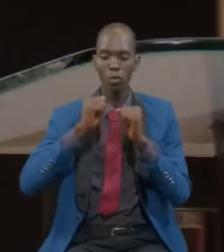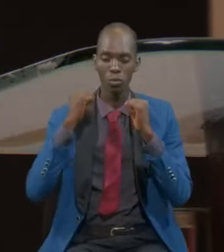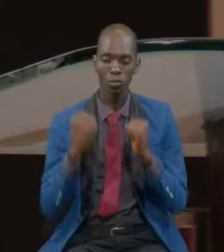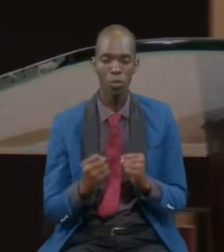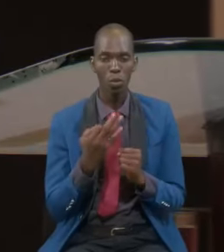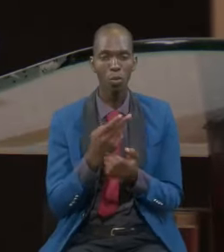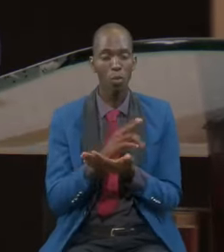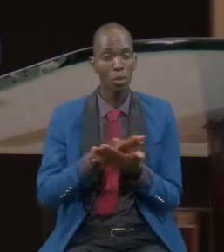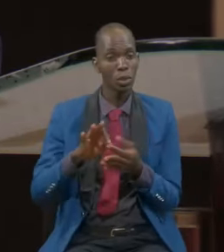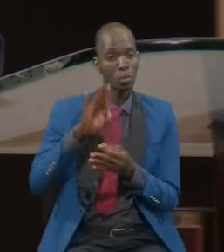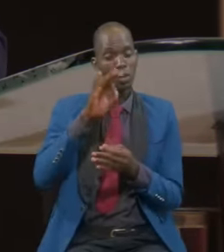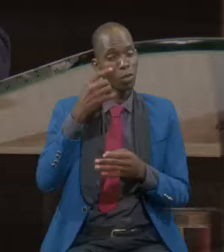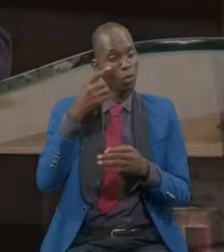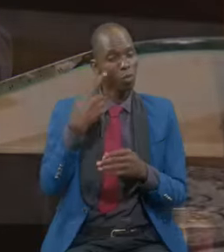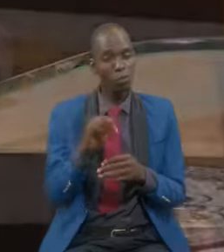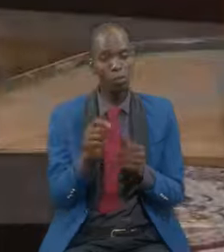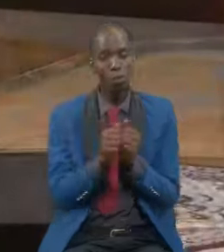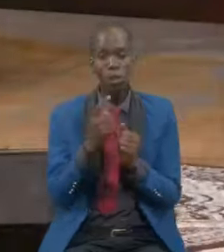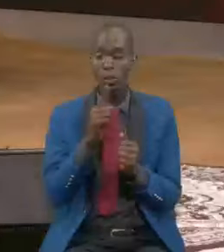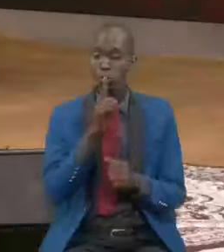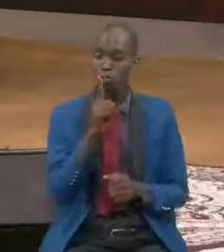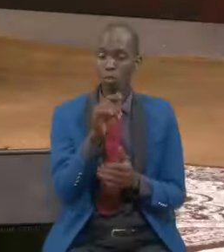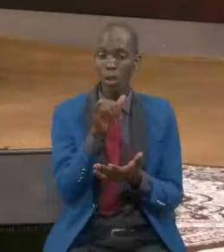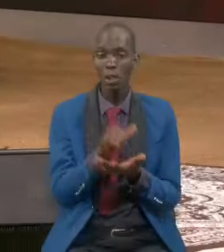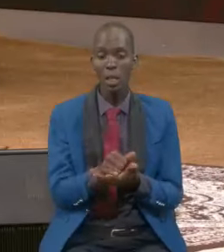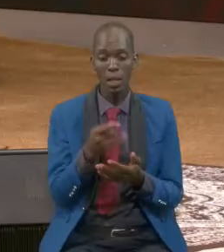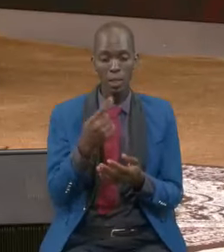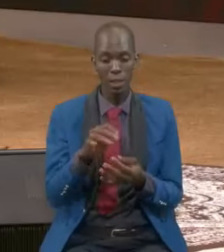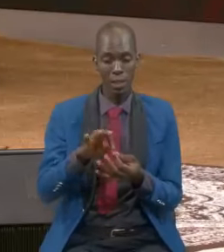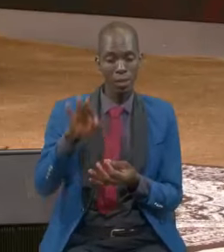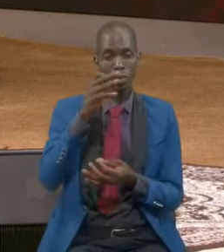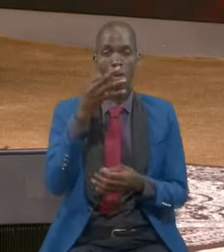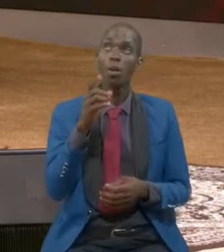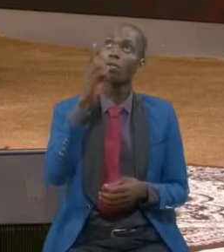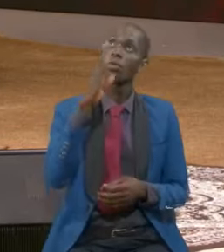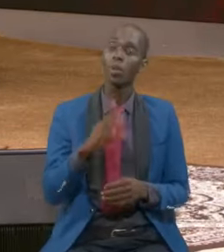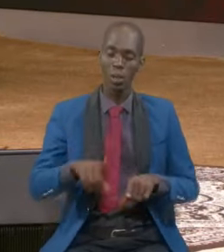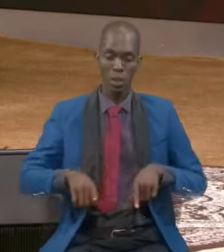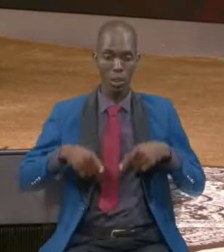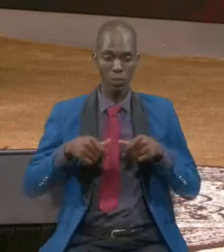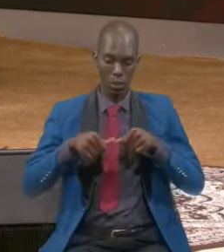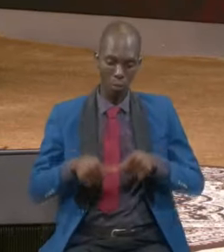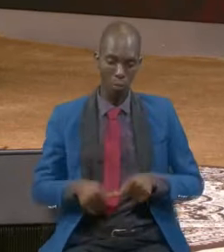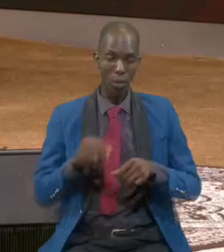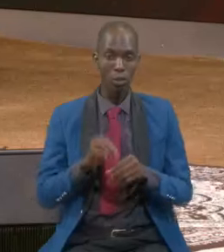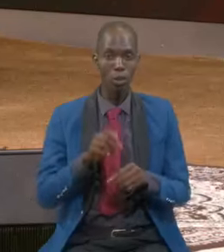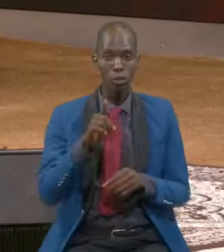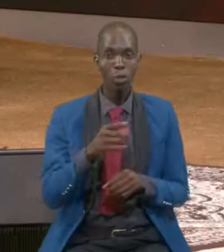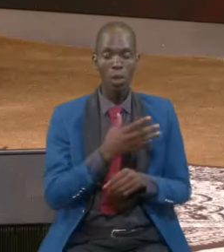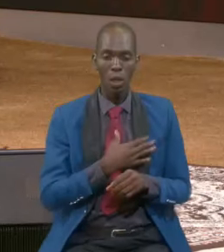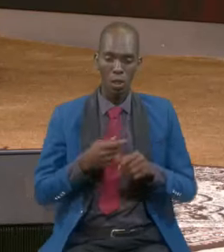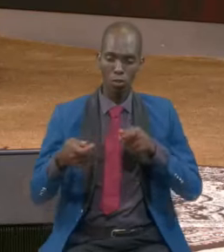of the fact that the Spirit of God remains in you, abides in you, and leads you